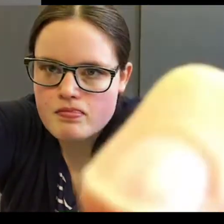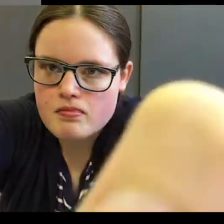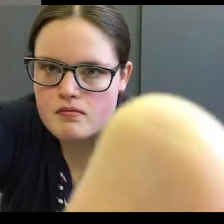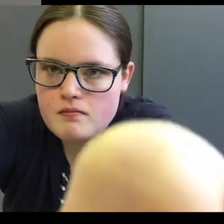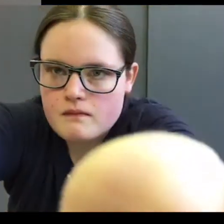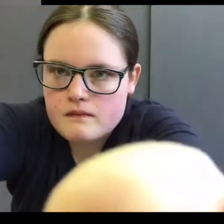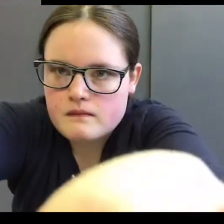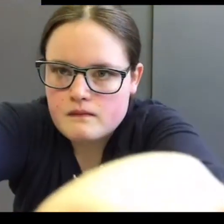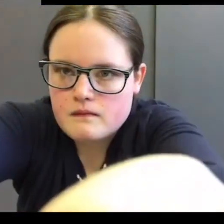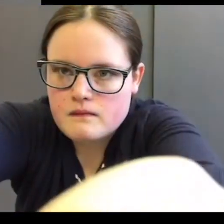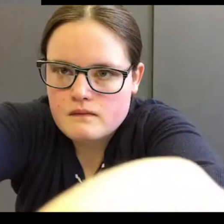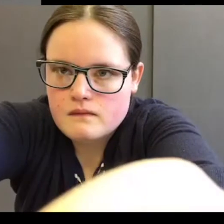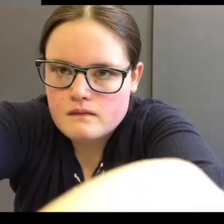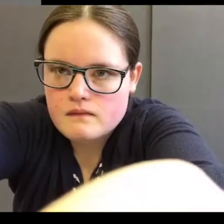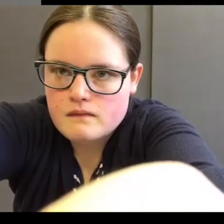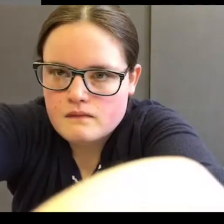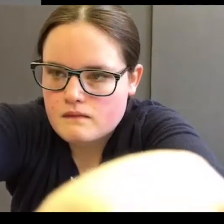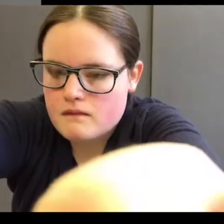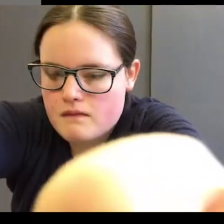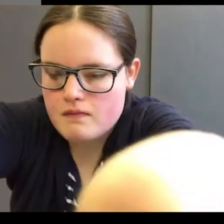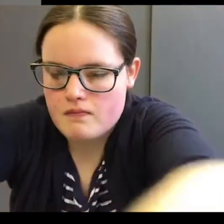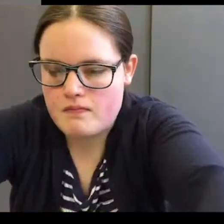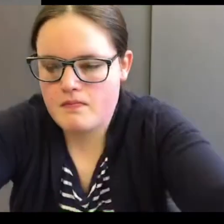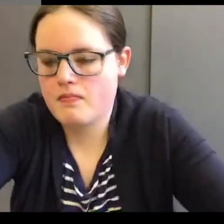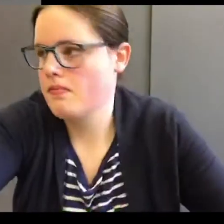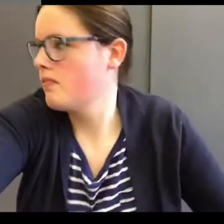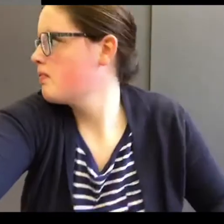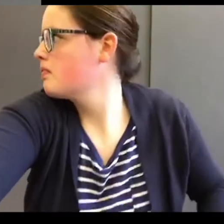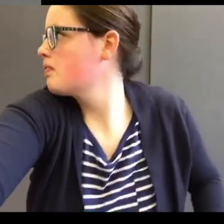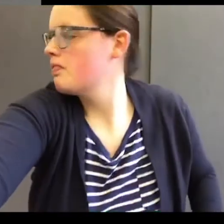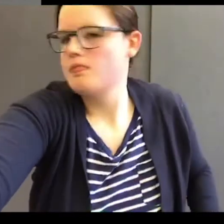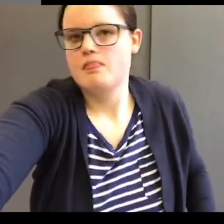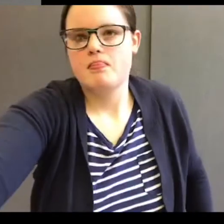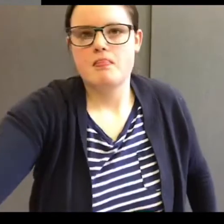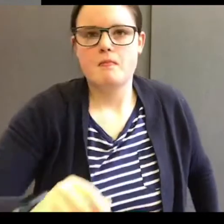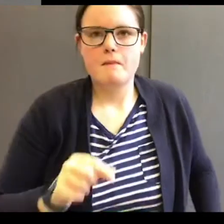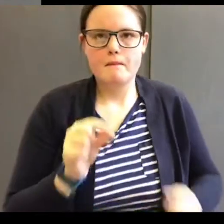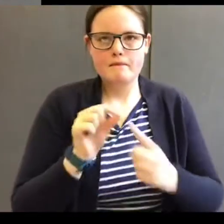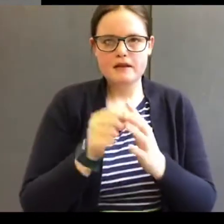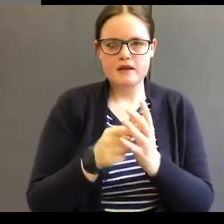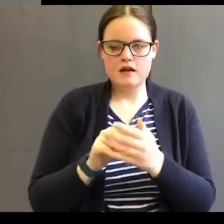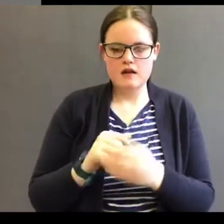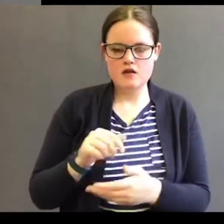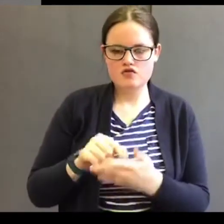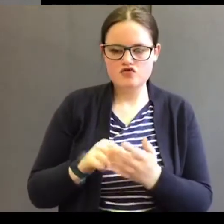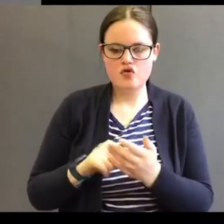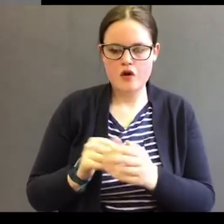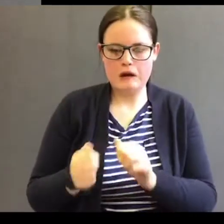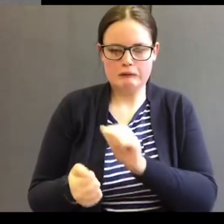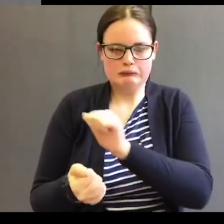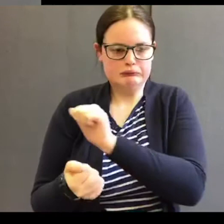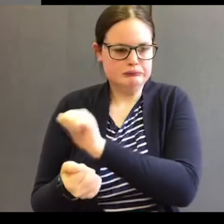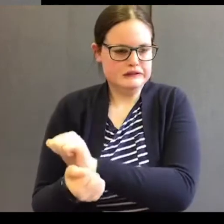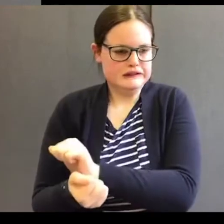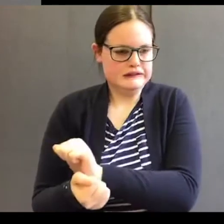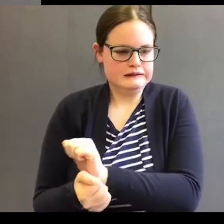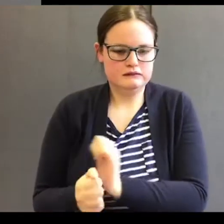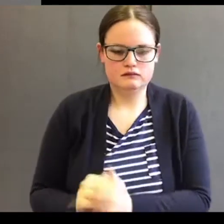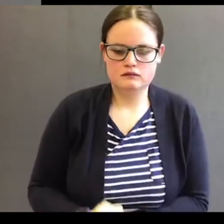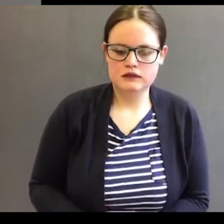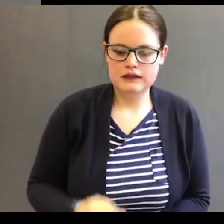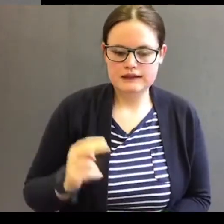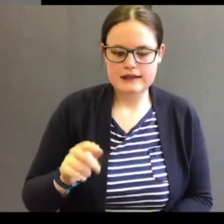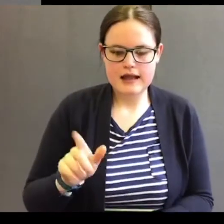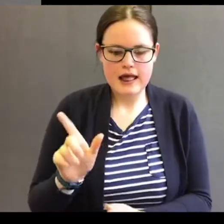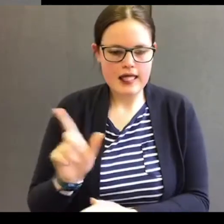angry the first time, and they put Peter and John in prison. And it tells